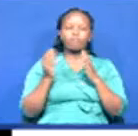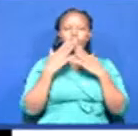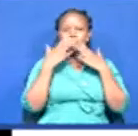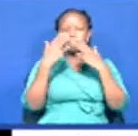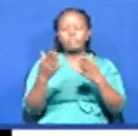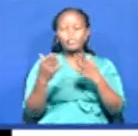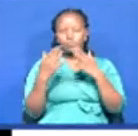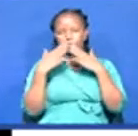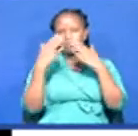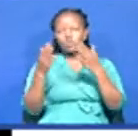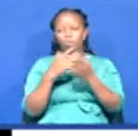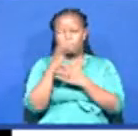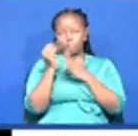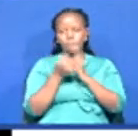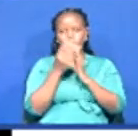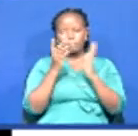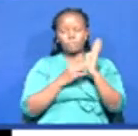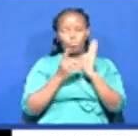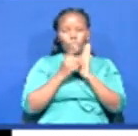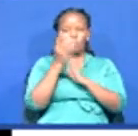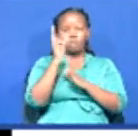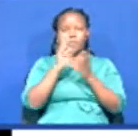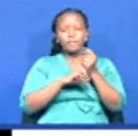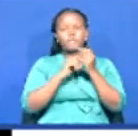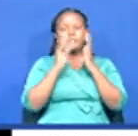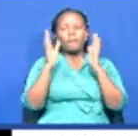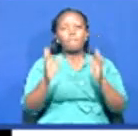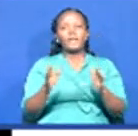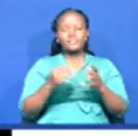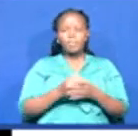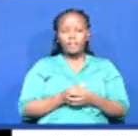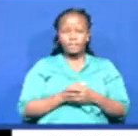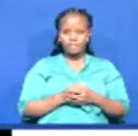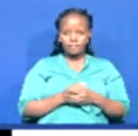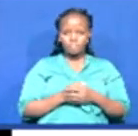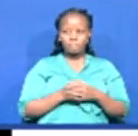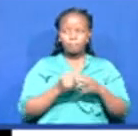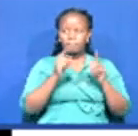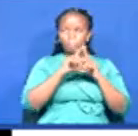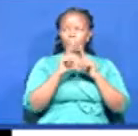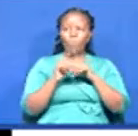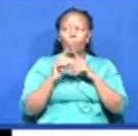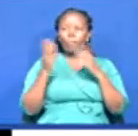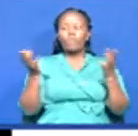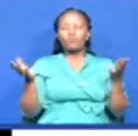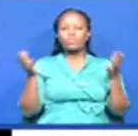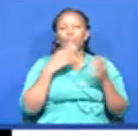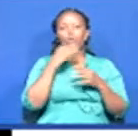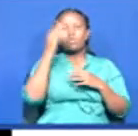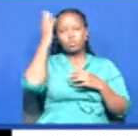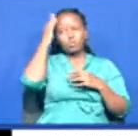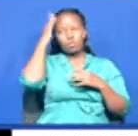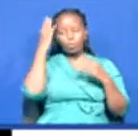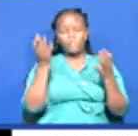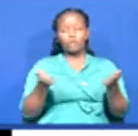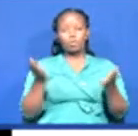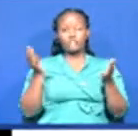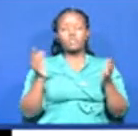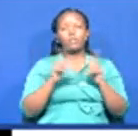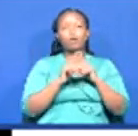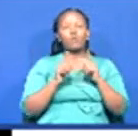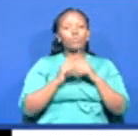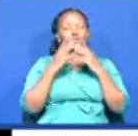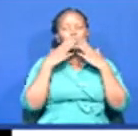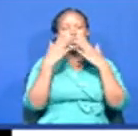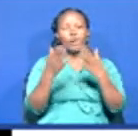our development partners. I would want to acknowledge and really, really